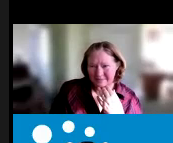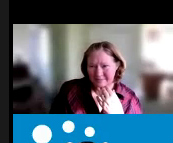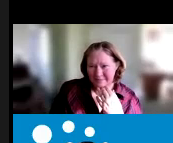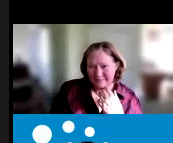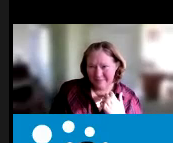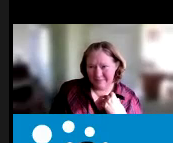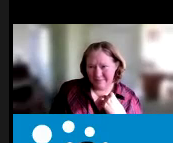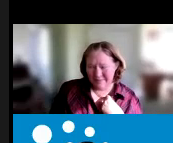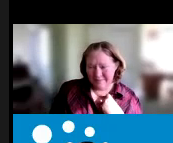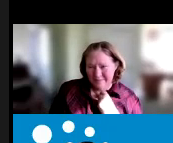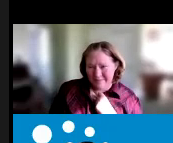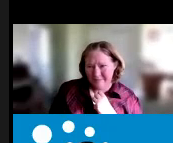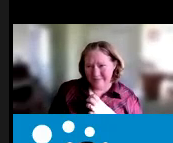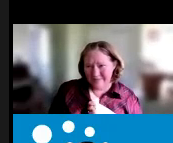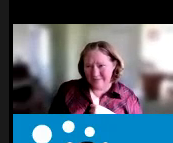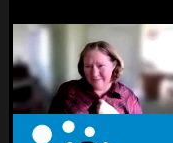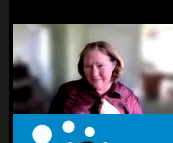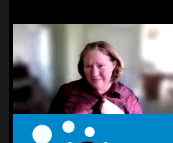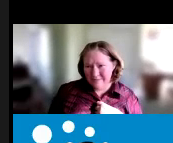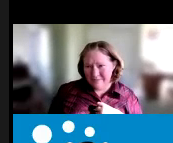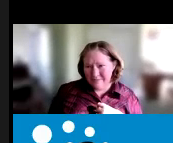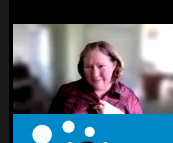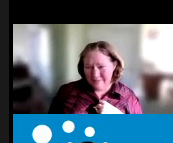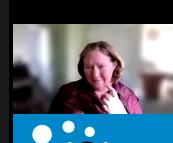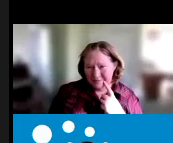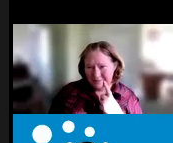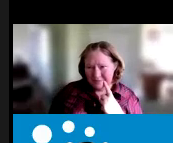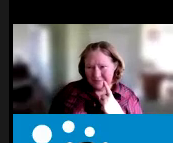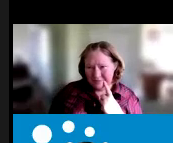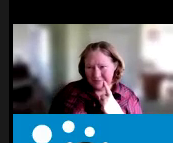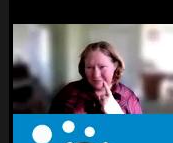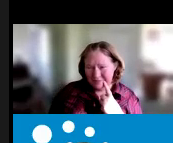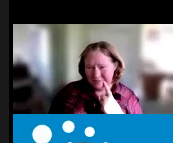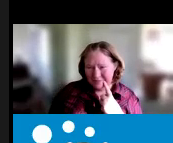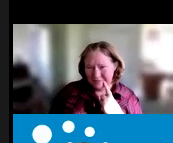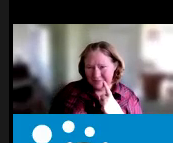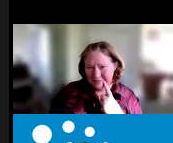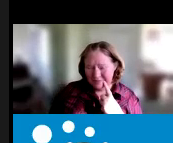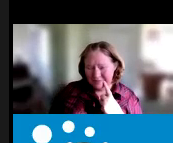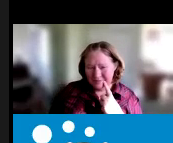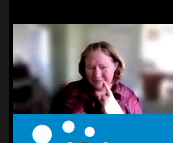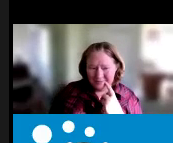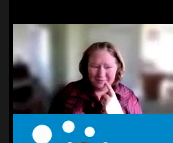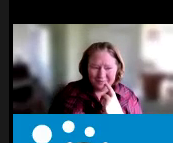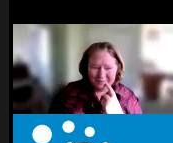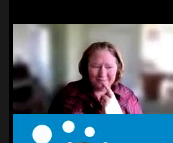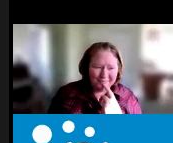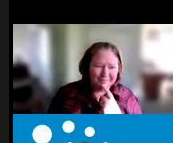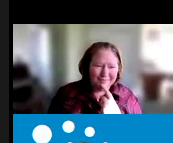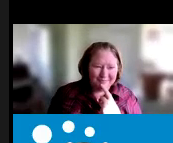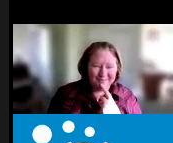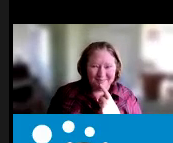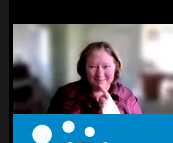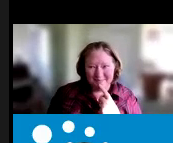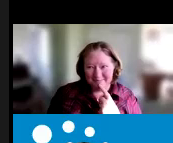perhaps, a community-based organization can be a lead on a community school, and that might be, kind of